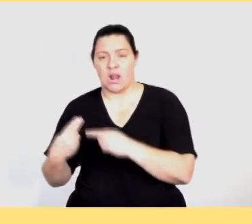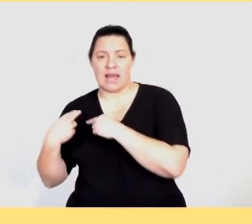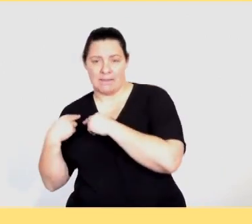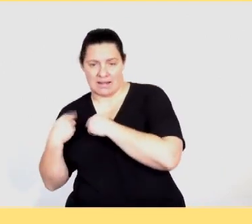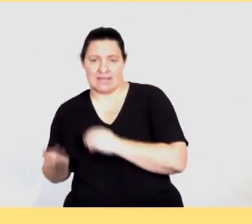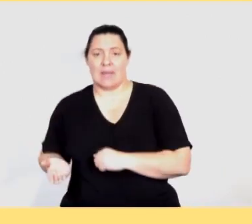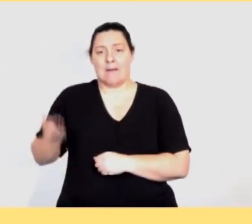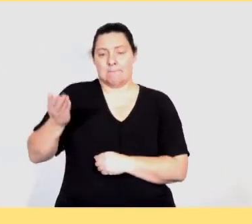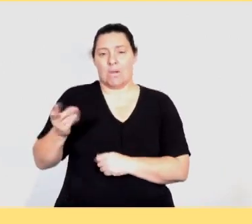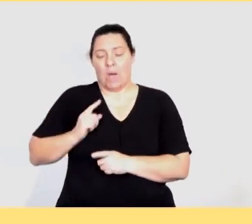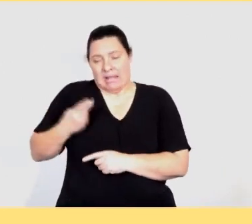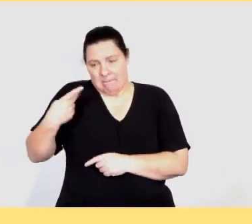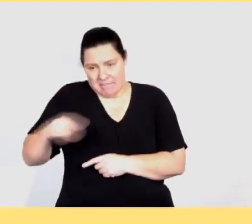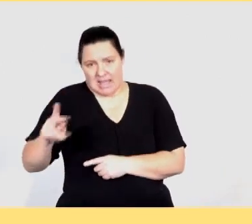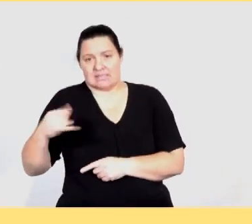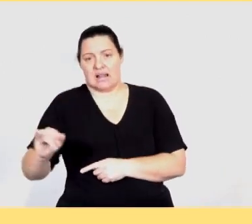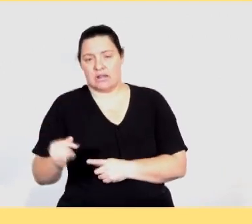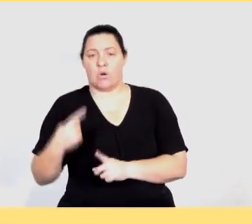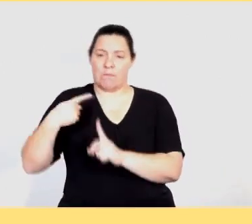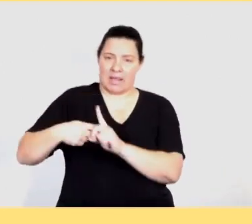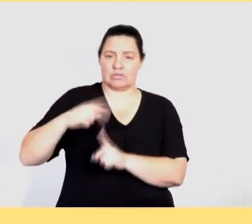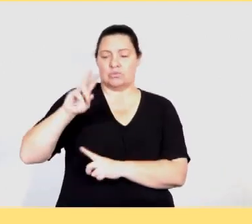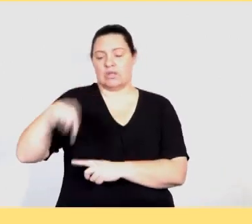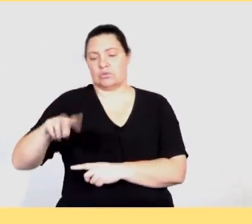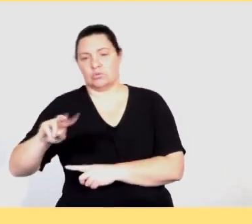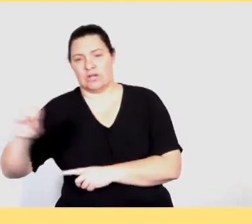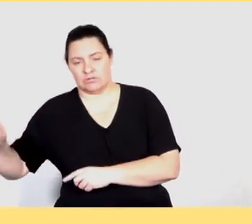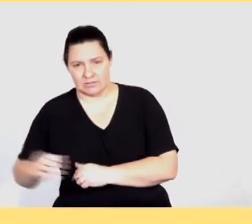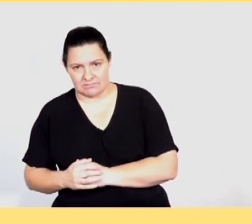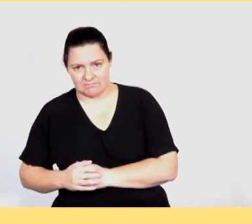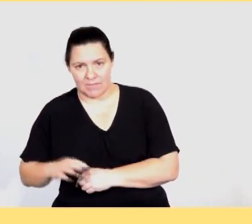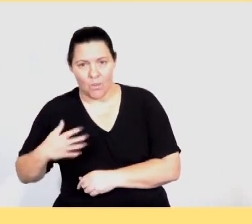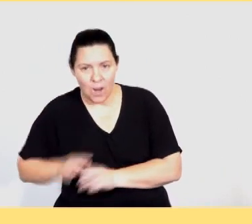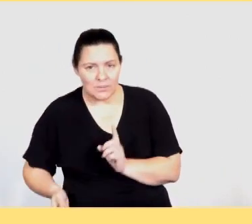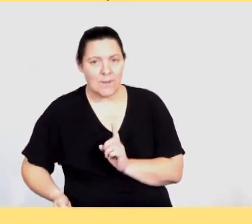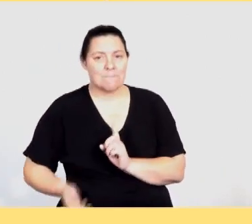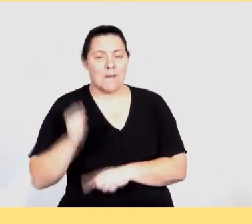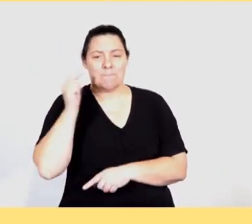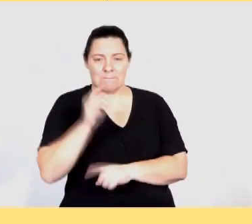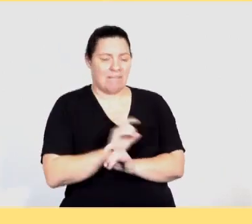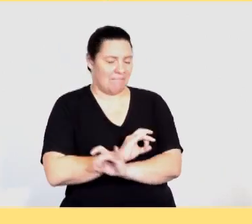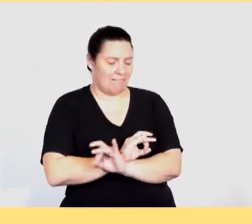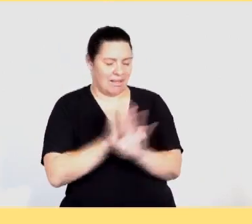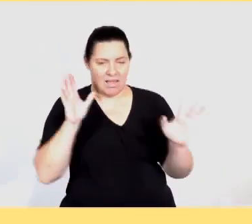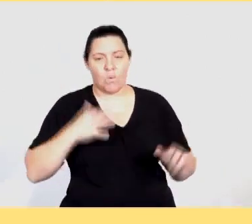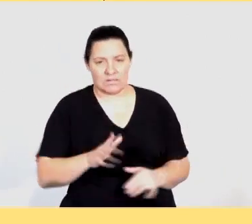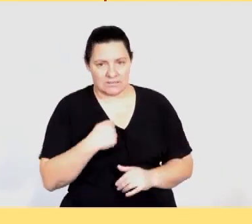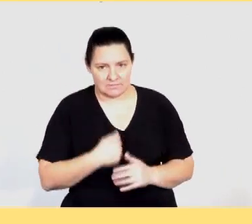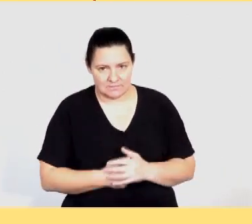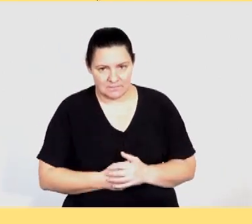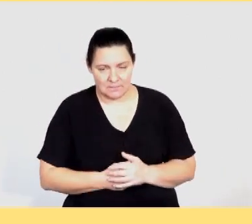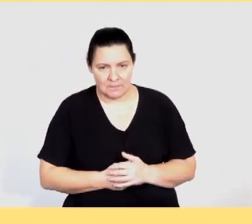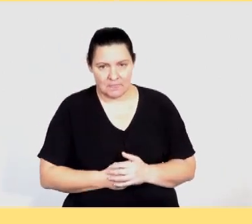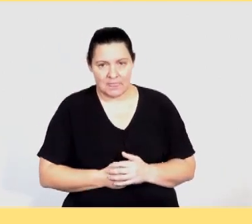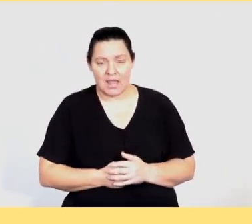therefore your liabilities will increase and you have a plus 2,200. So I wanted you to get this part very,